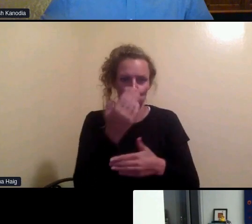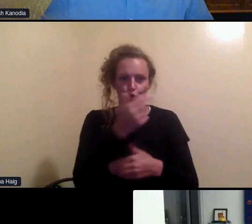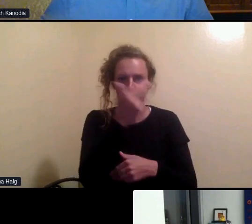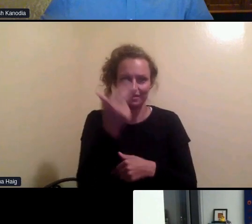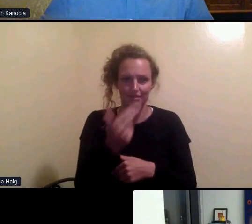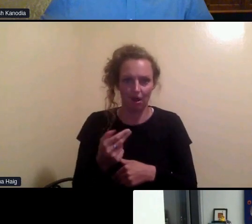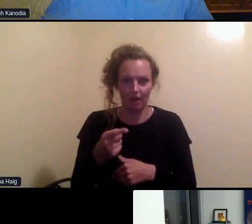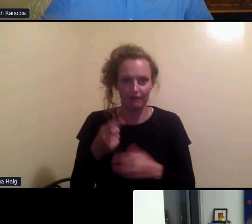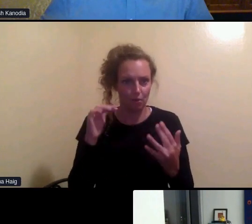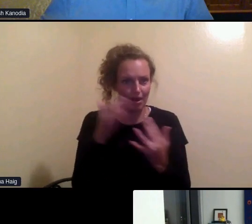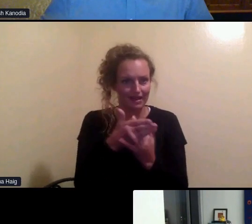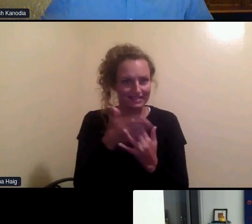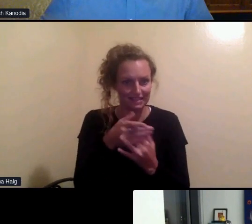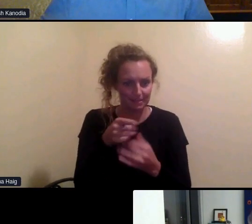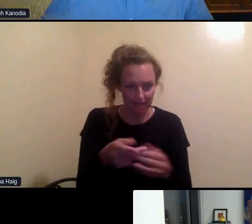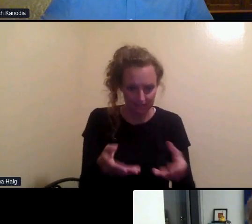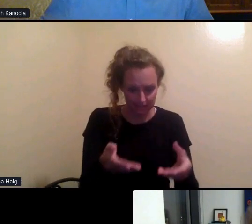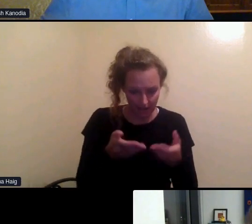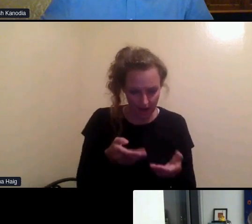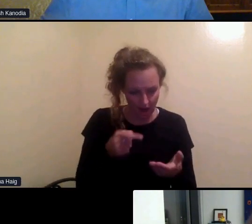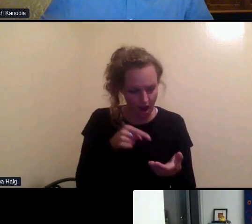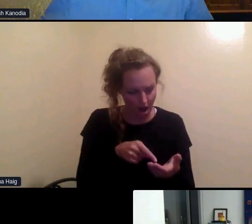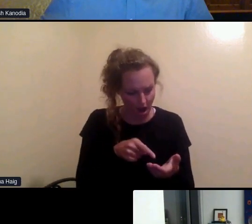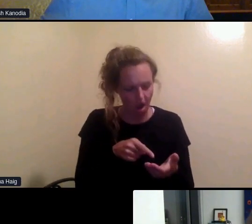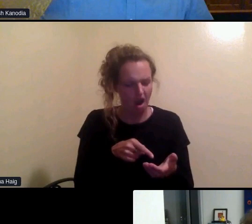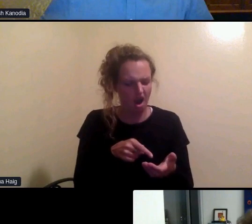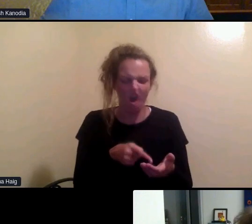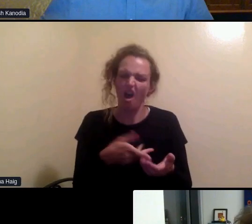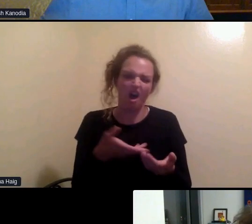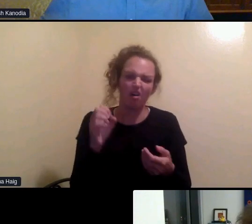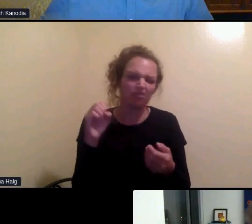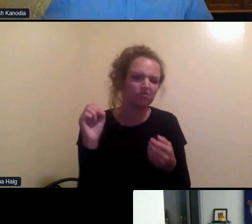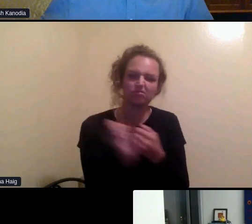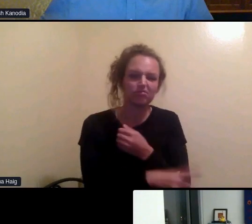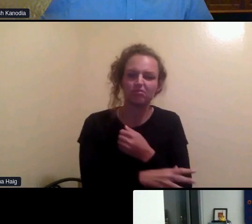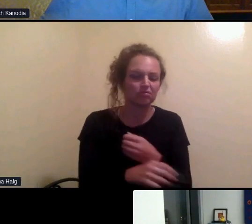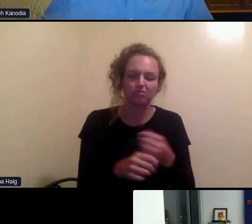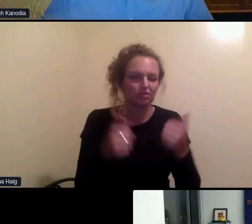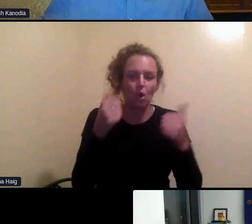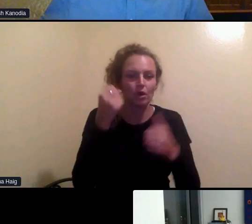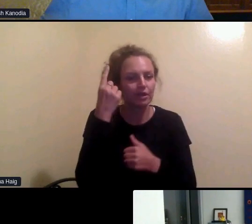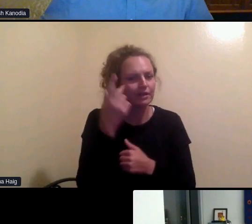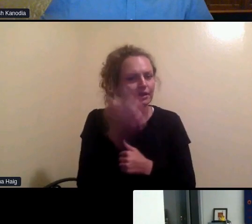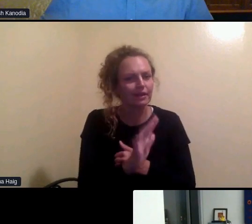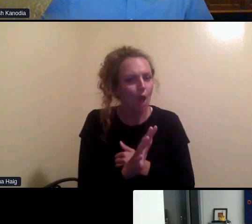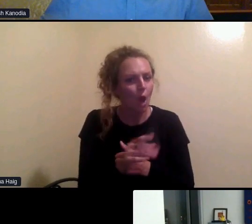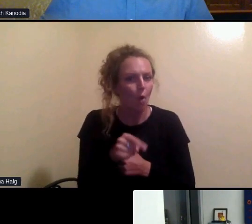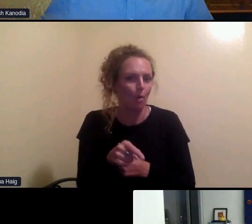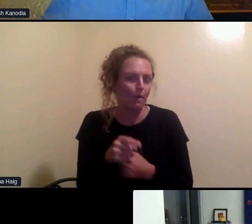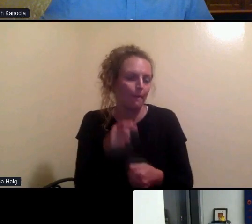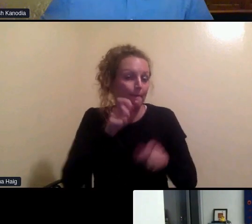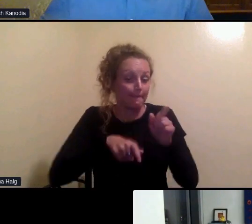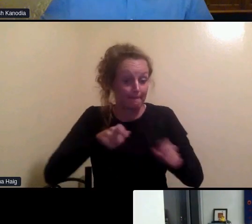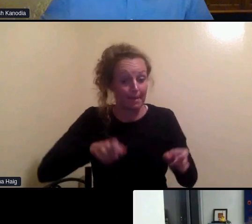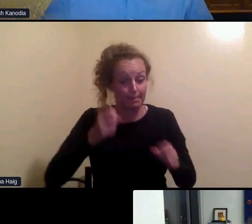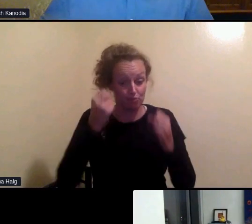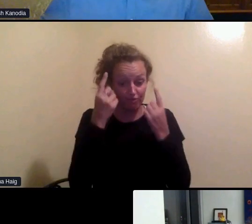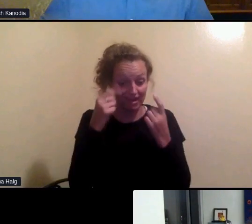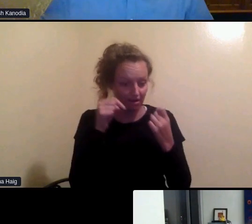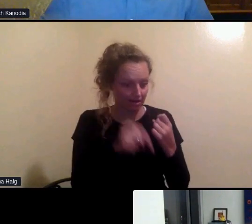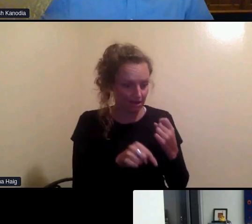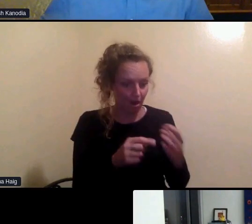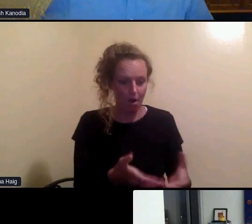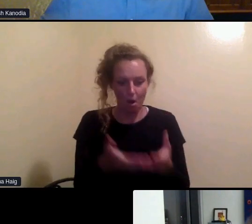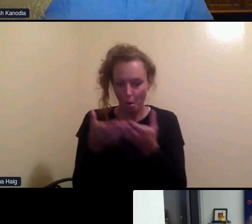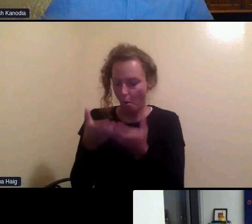realize this was a problem. This is, I really want to do more in this space. So if you built it in, I think you could have a real, I think it's a great question, whoever